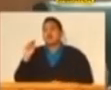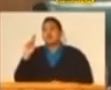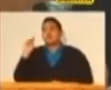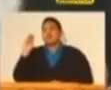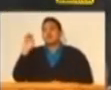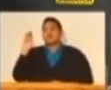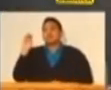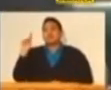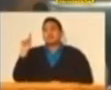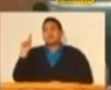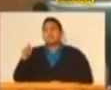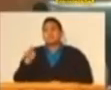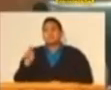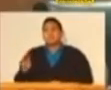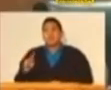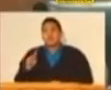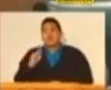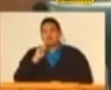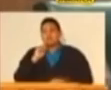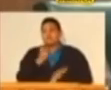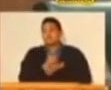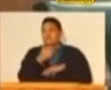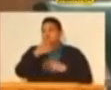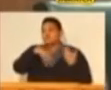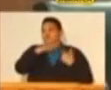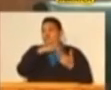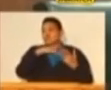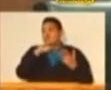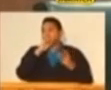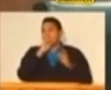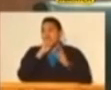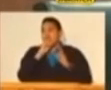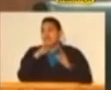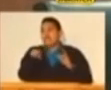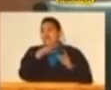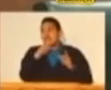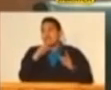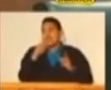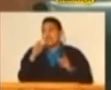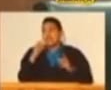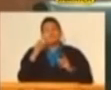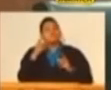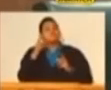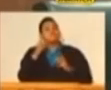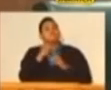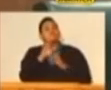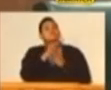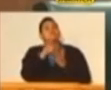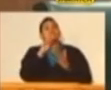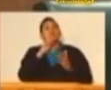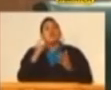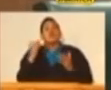a social experiment that went wrong.